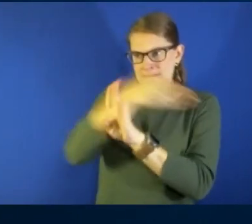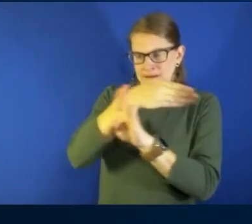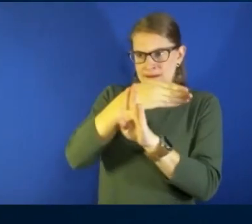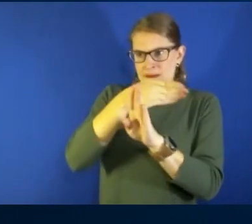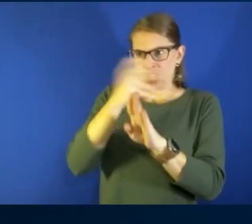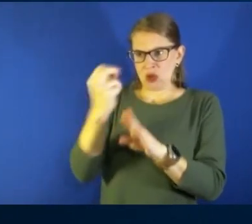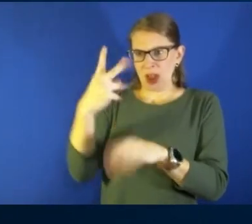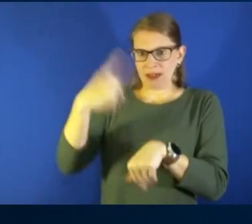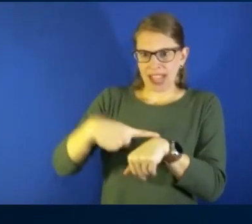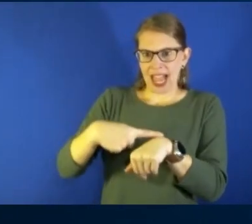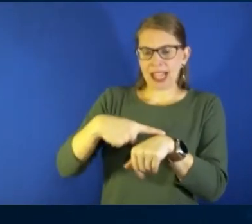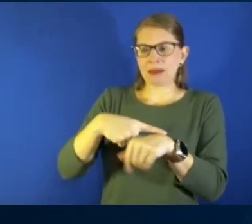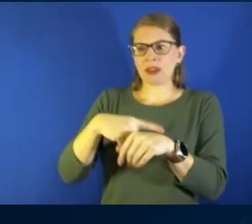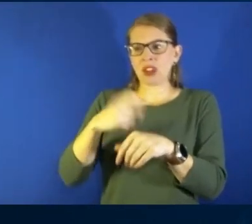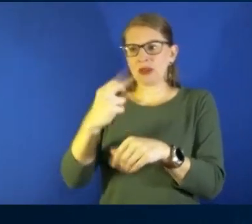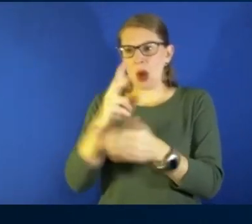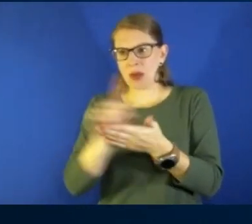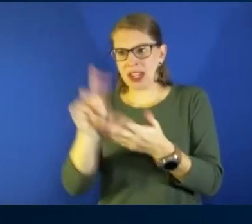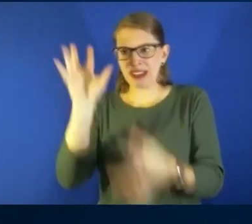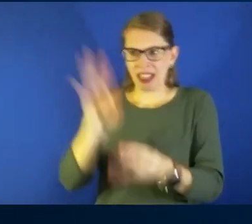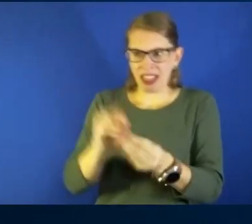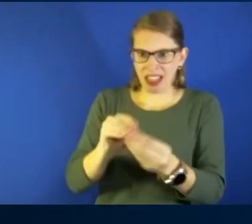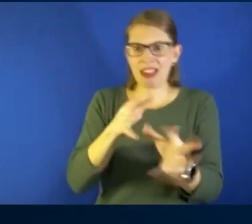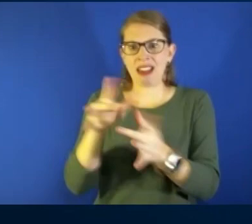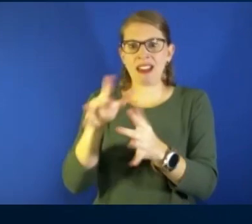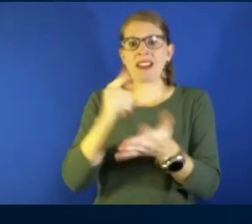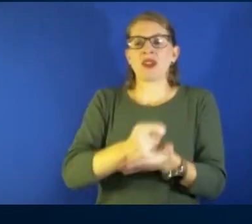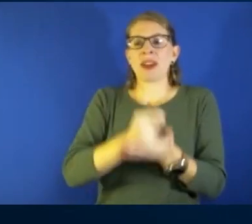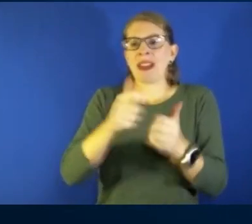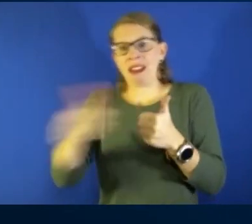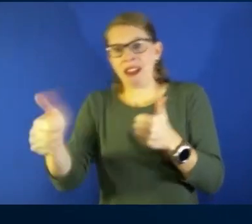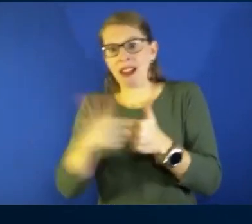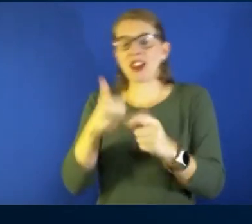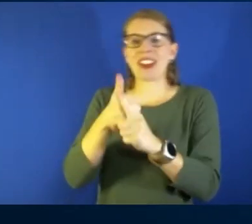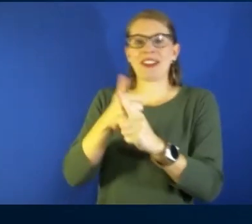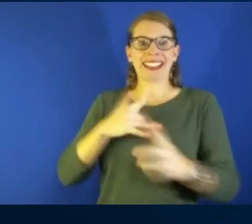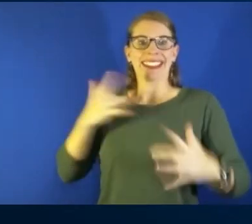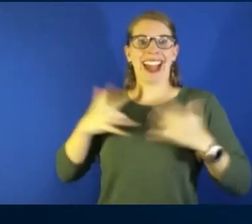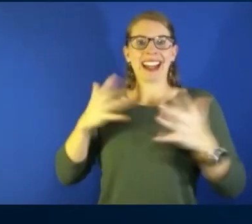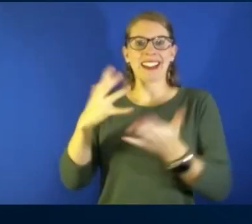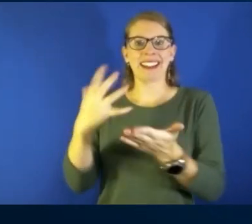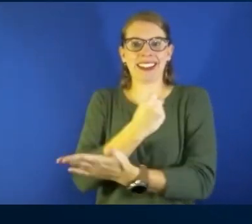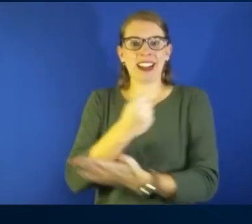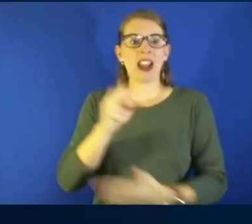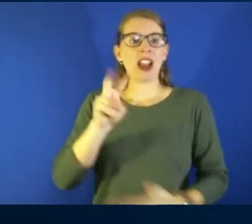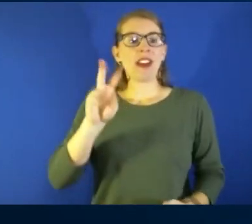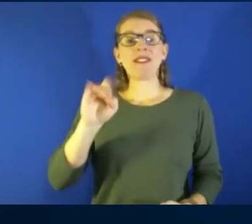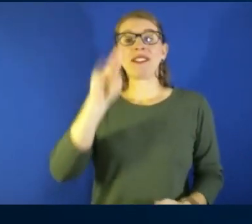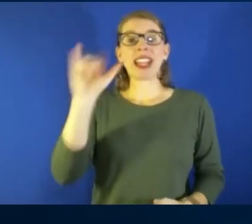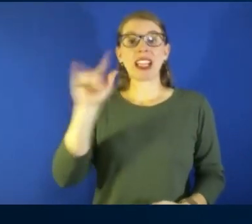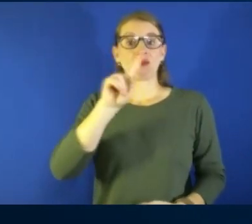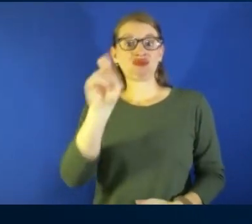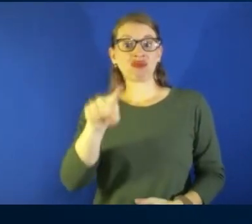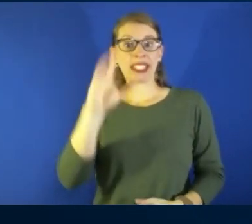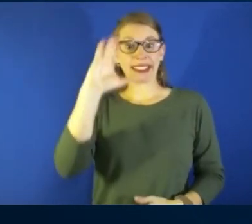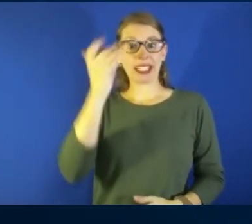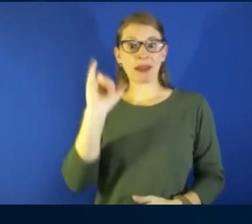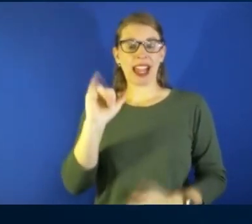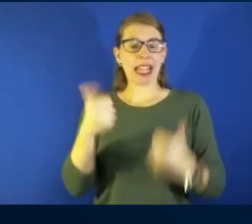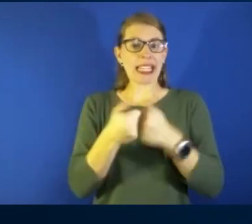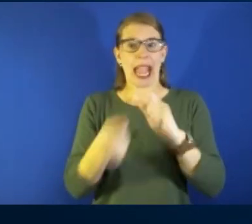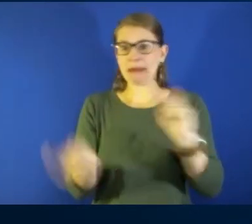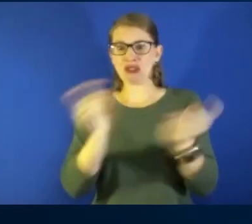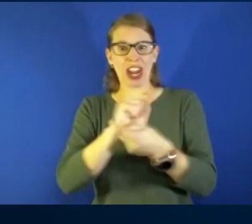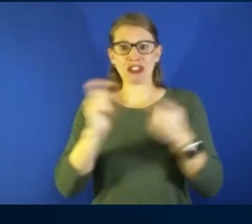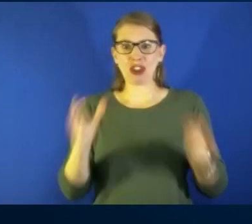over a 12-week period and getting her treatment. So she was really excited about it. Vicki has a question. She says, this seems like a game changer. Are we